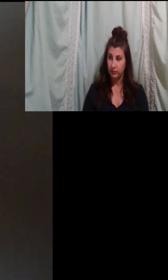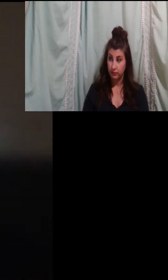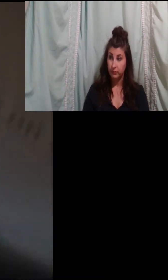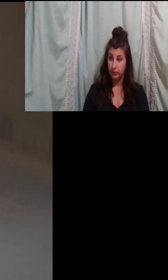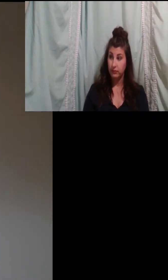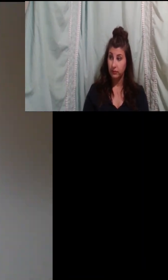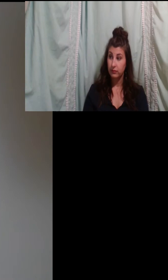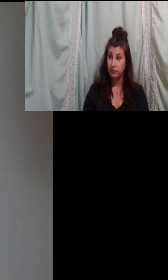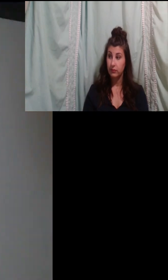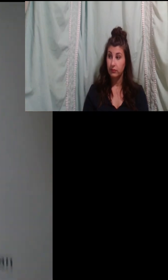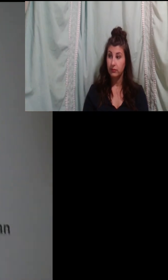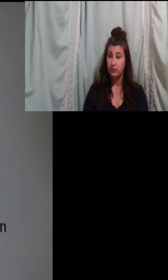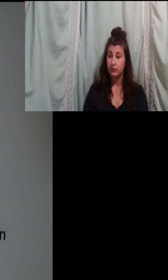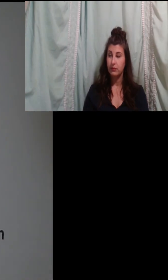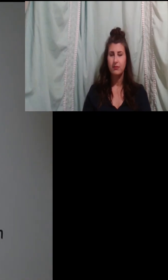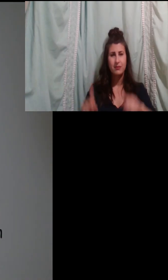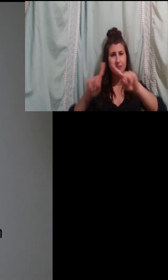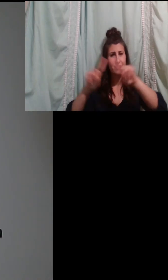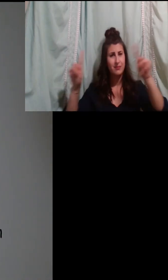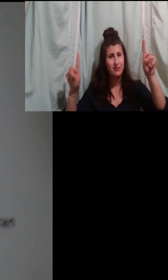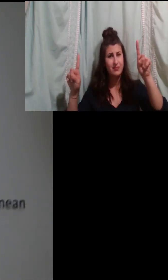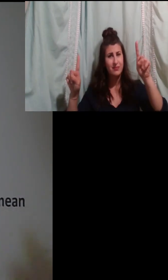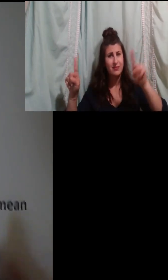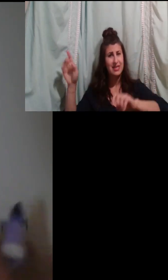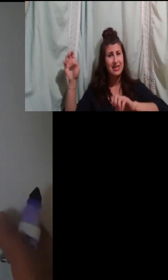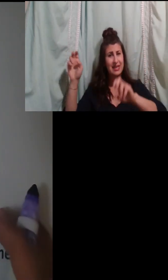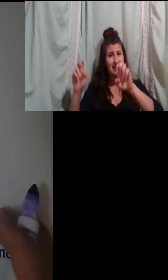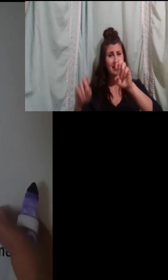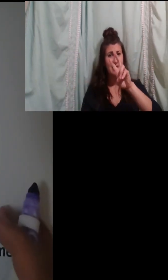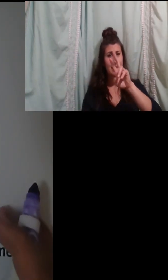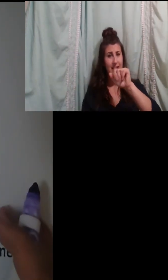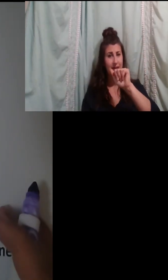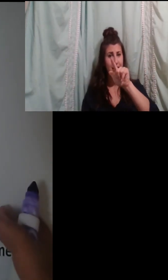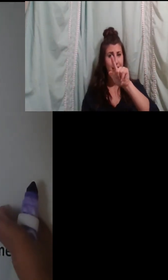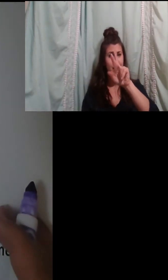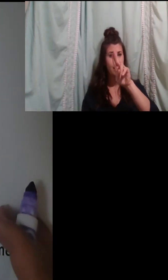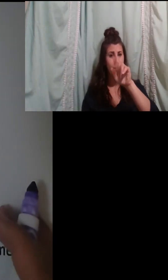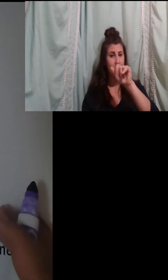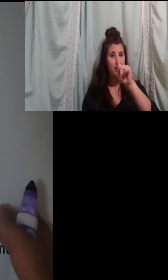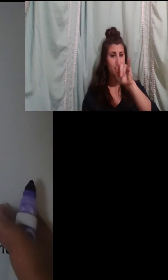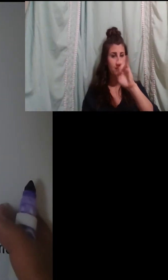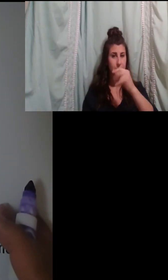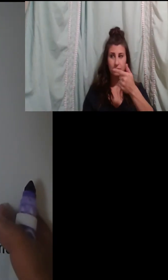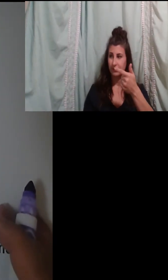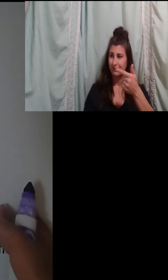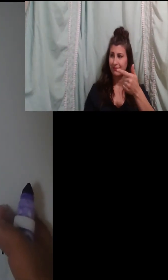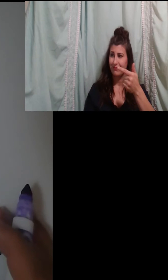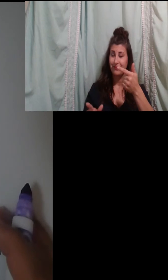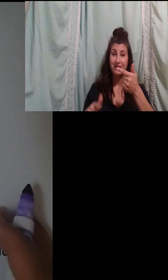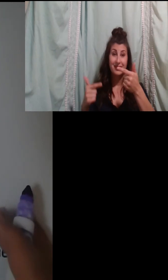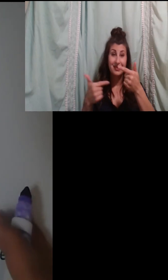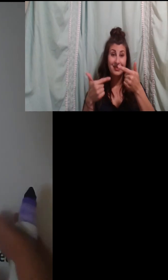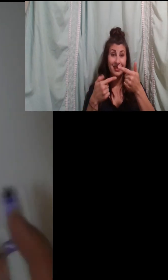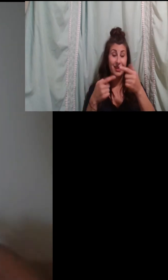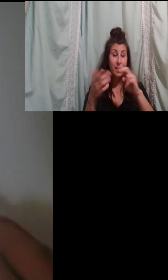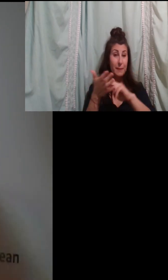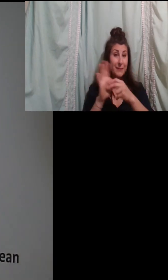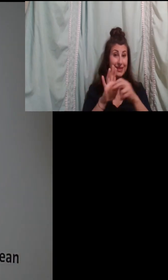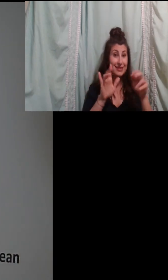Okay. All right, and what's the difference between evaluating versus writing in 1 power? All